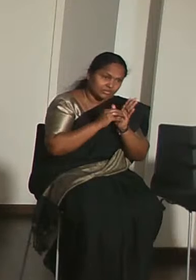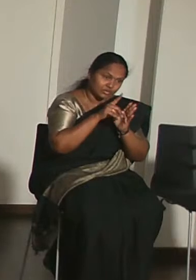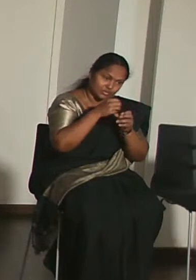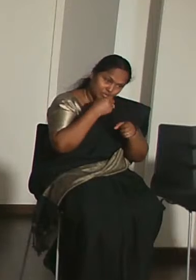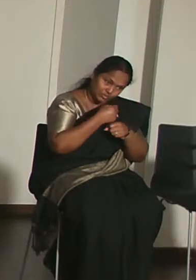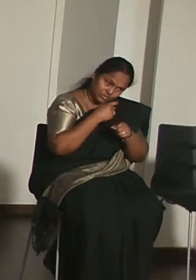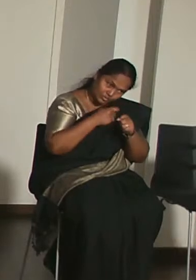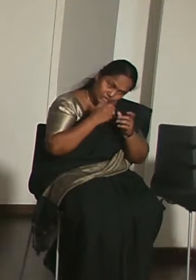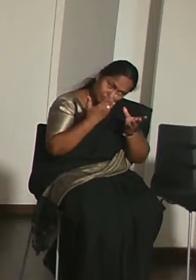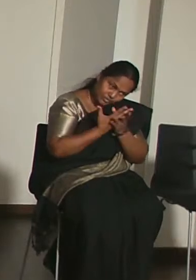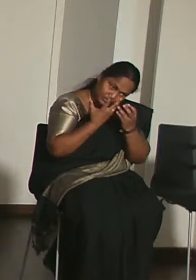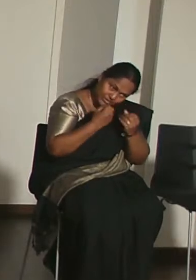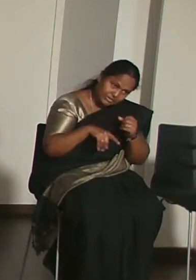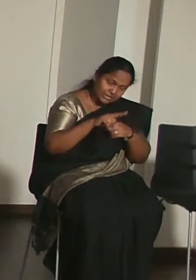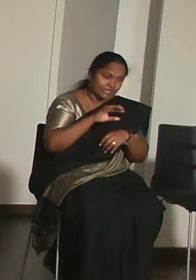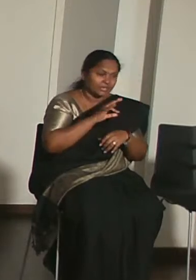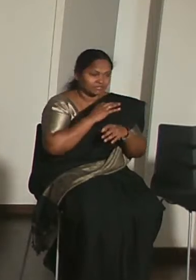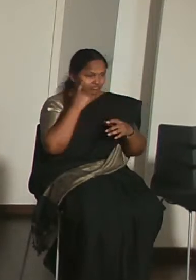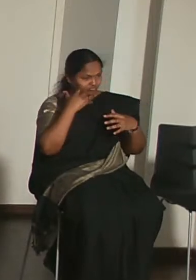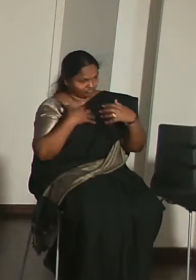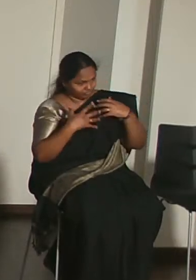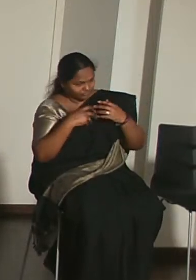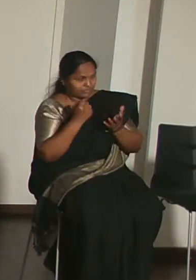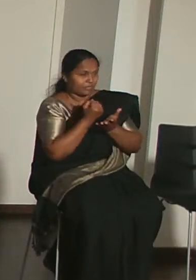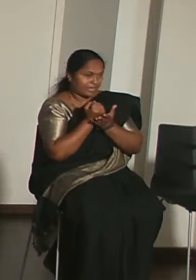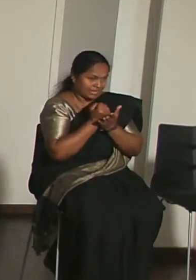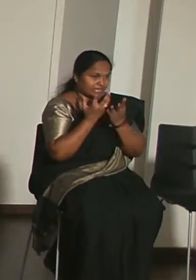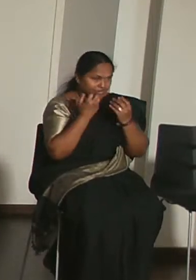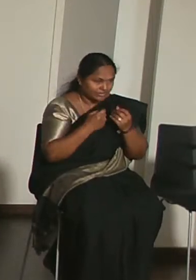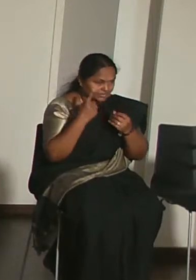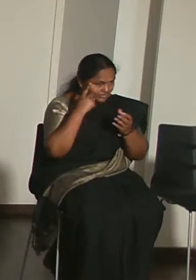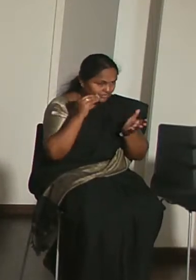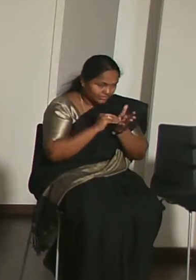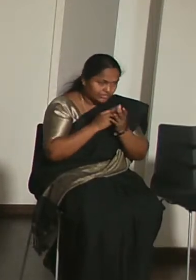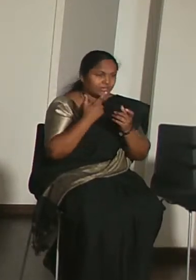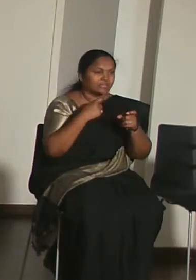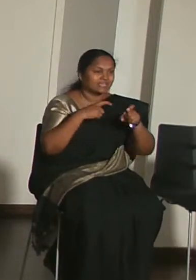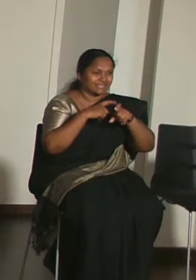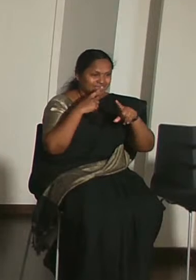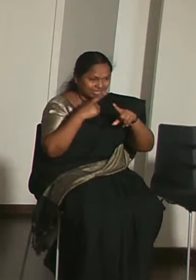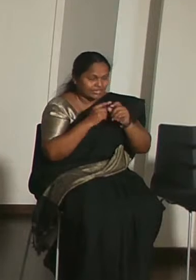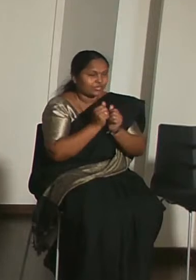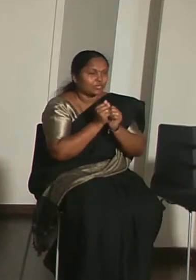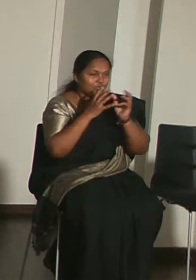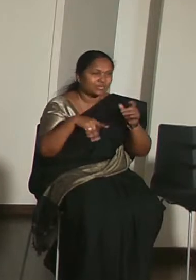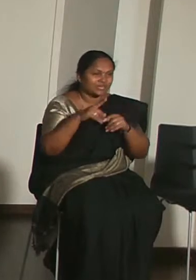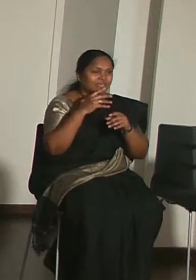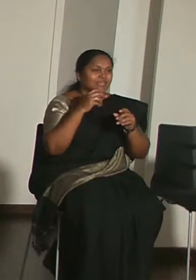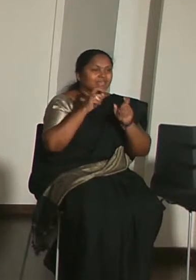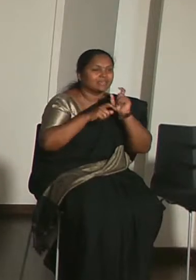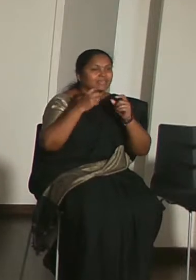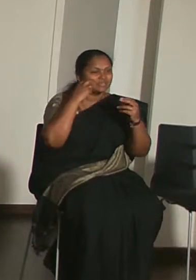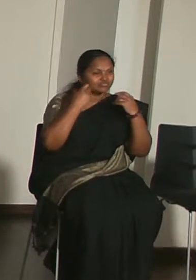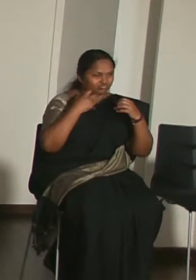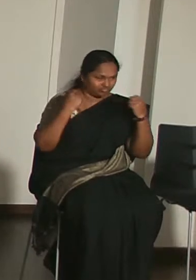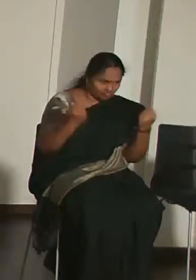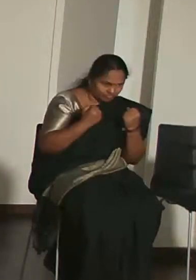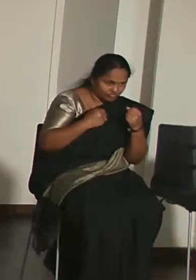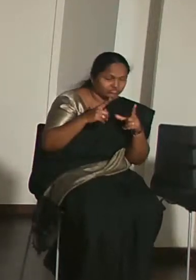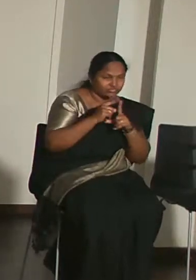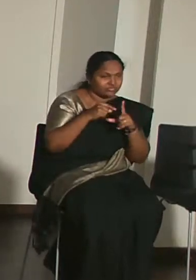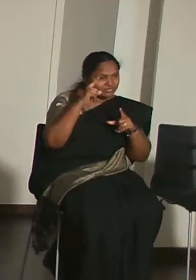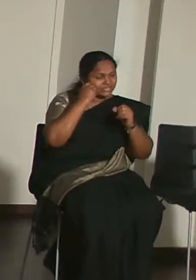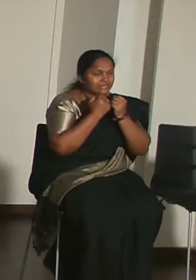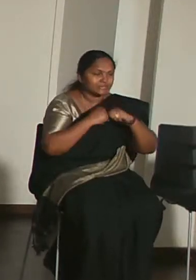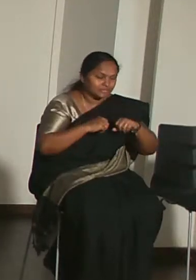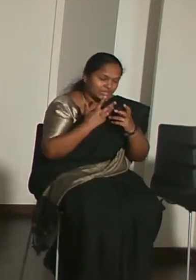to apply that within a curatorial practice and where the exhibition without an audience or without activation is really a dead